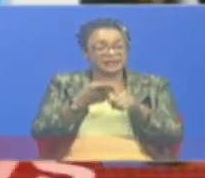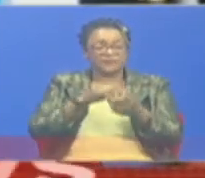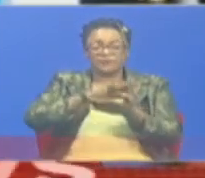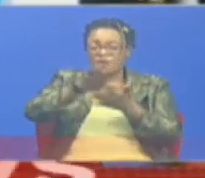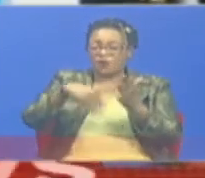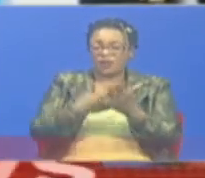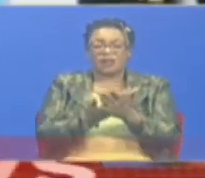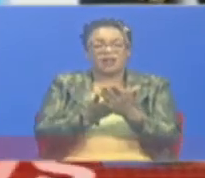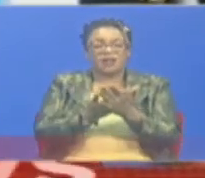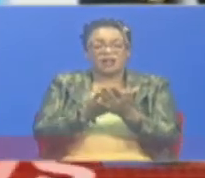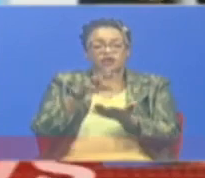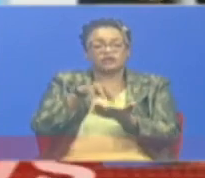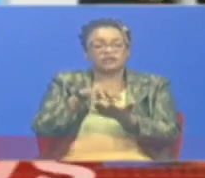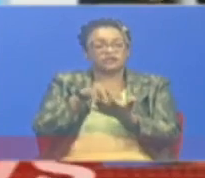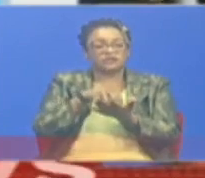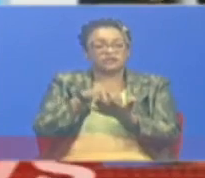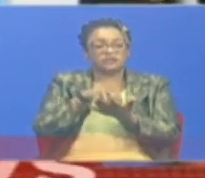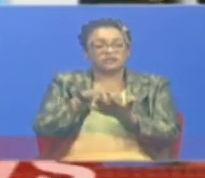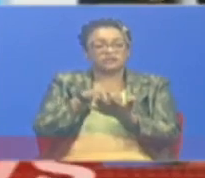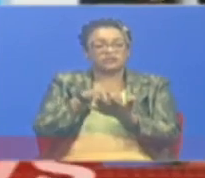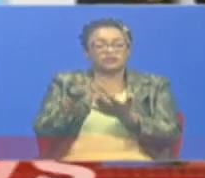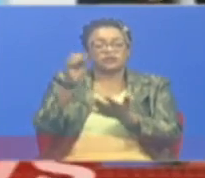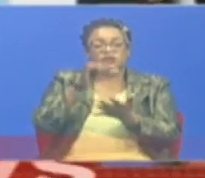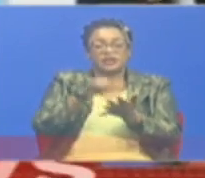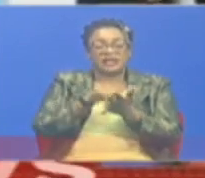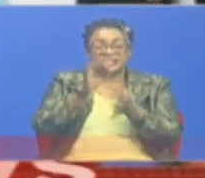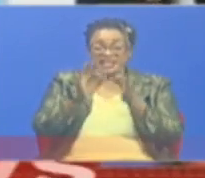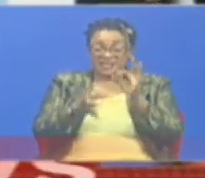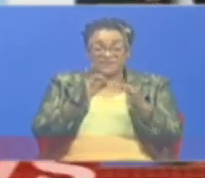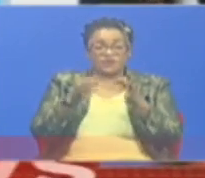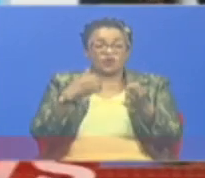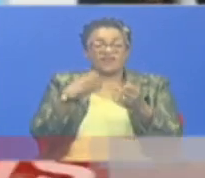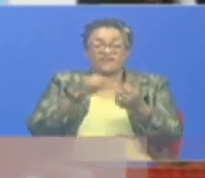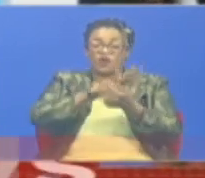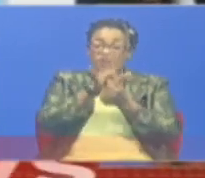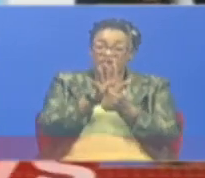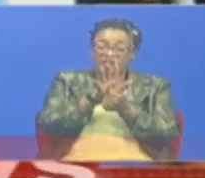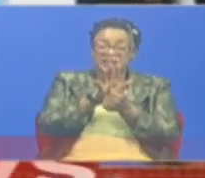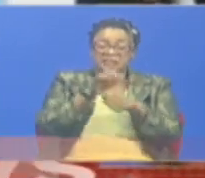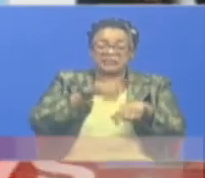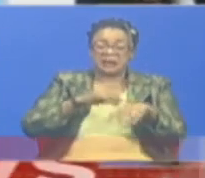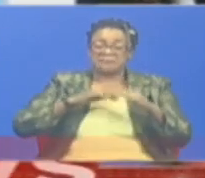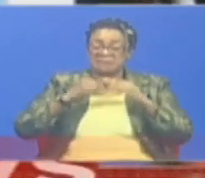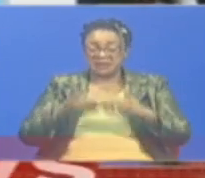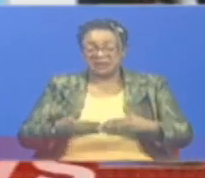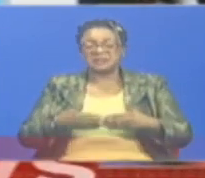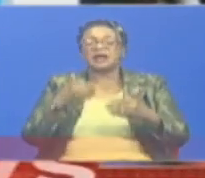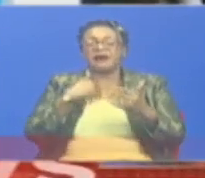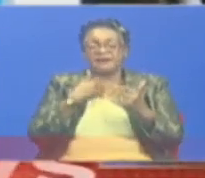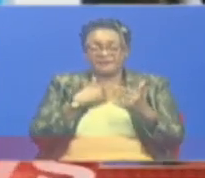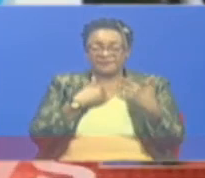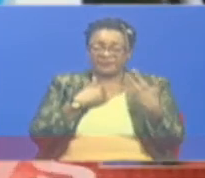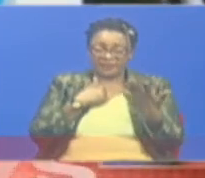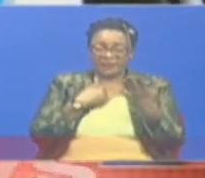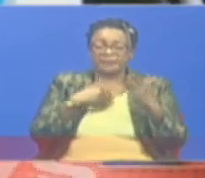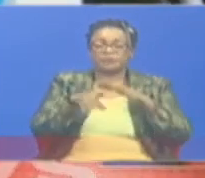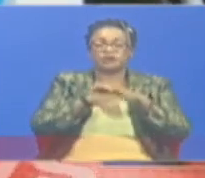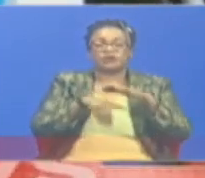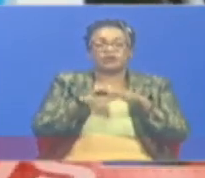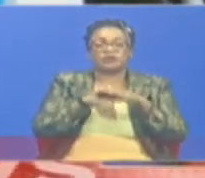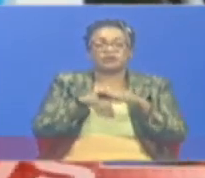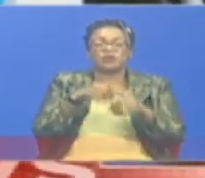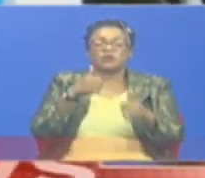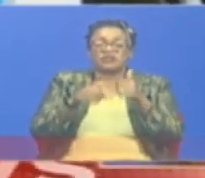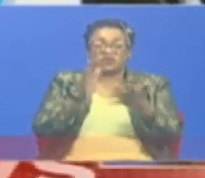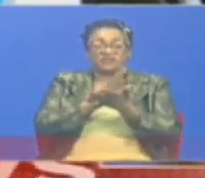all conditions, so that in case you have COVID in pregnancy, we have developed guidelines and protocols, which we have